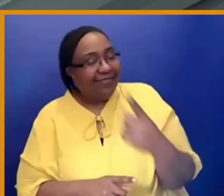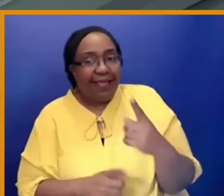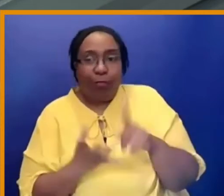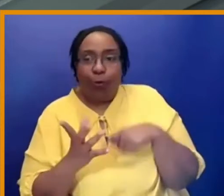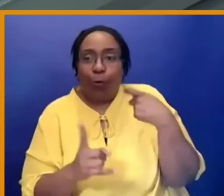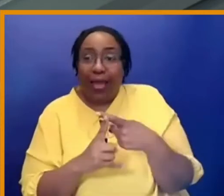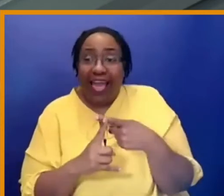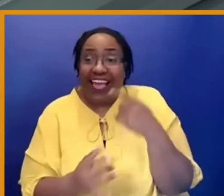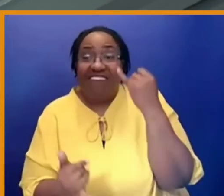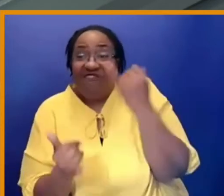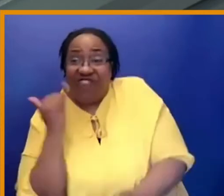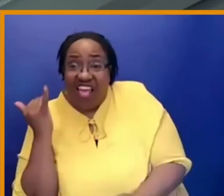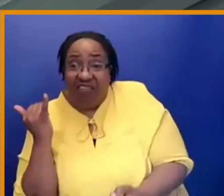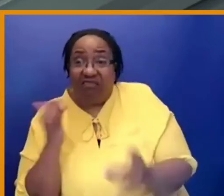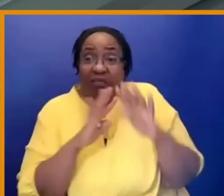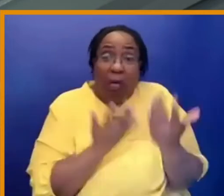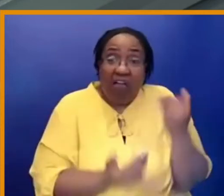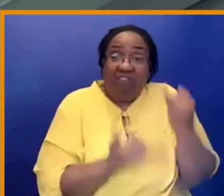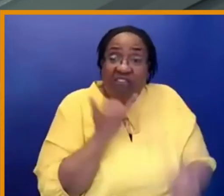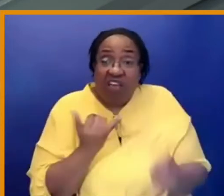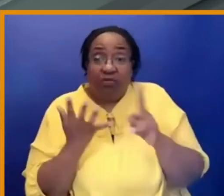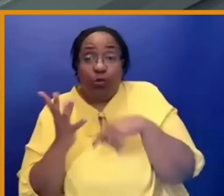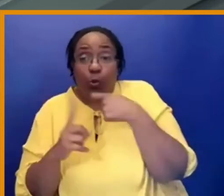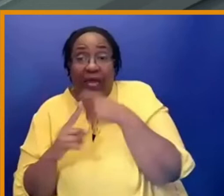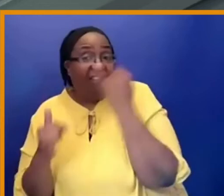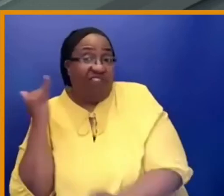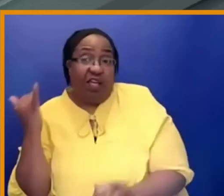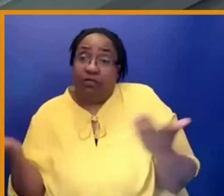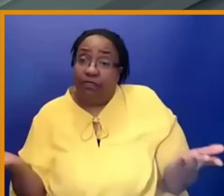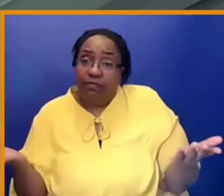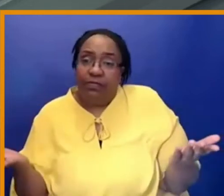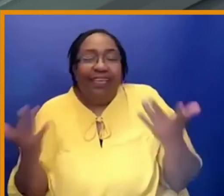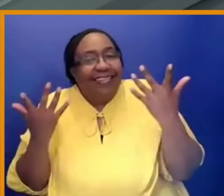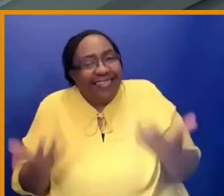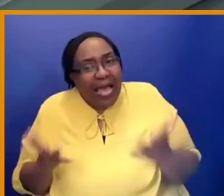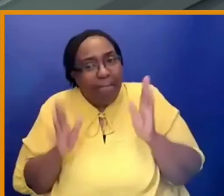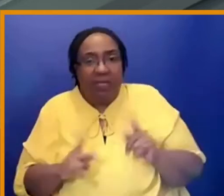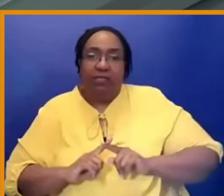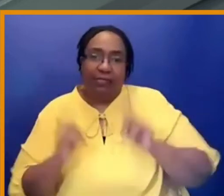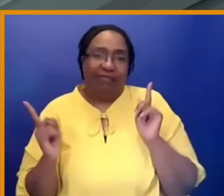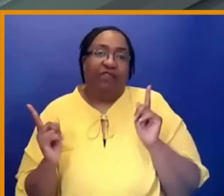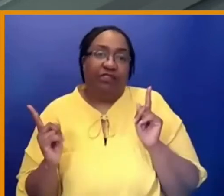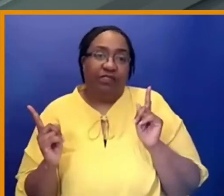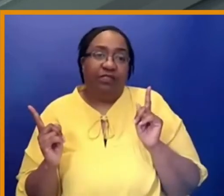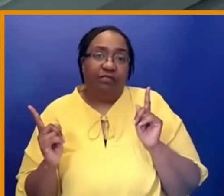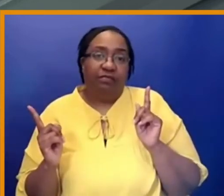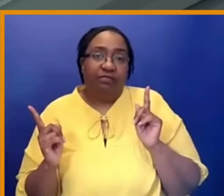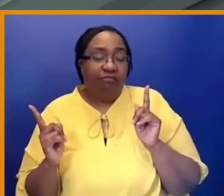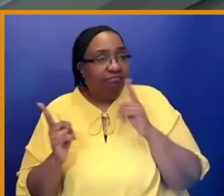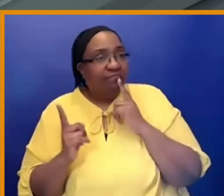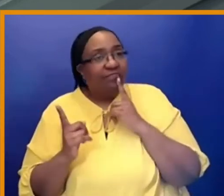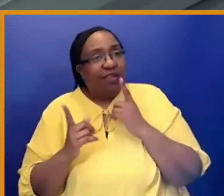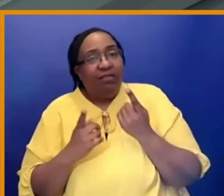them. This time, we need to do differently. At the opening of the Convention on Biological Diversity